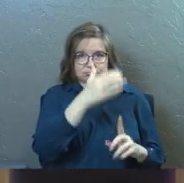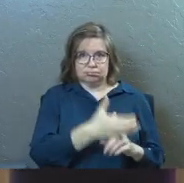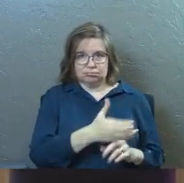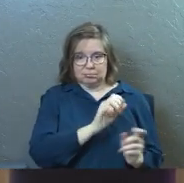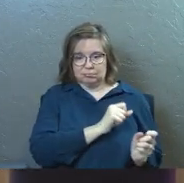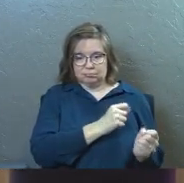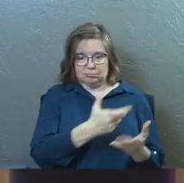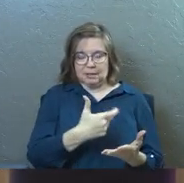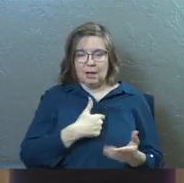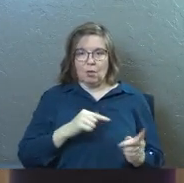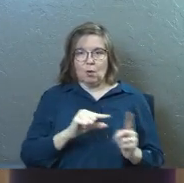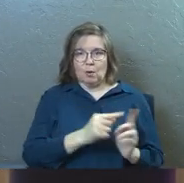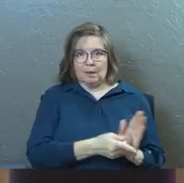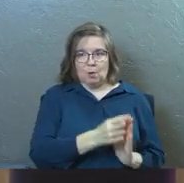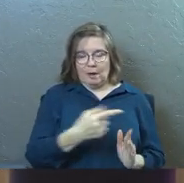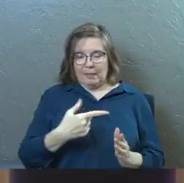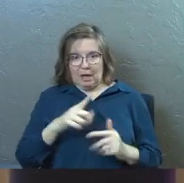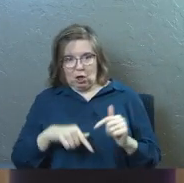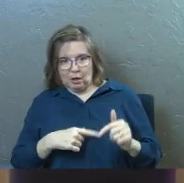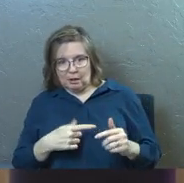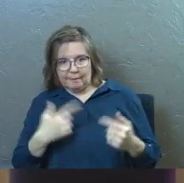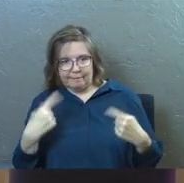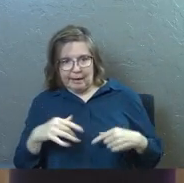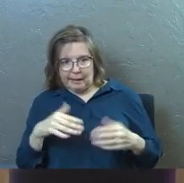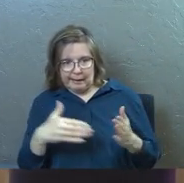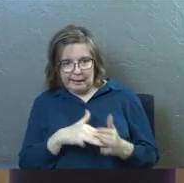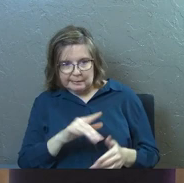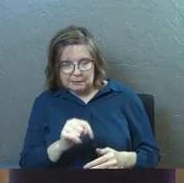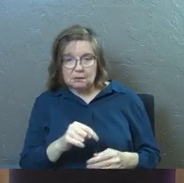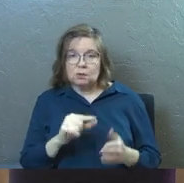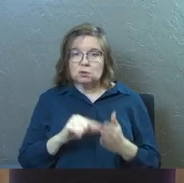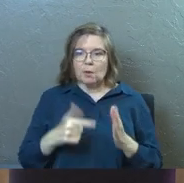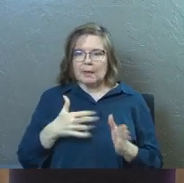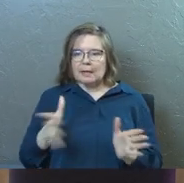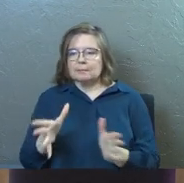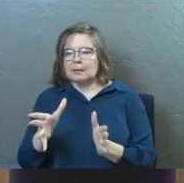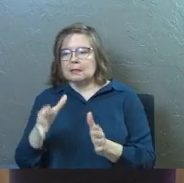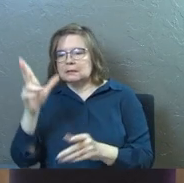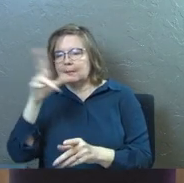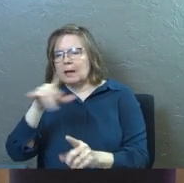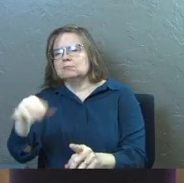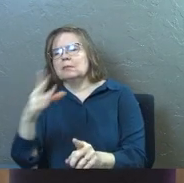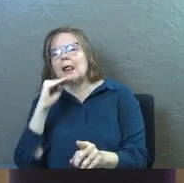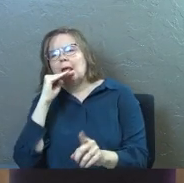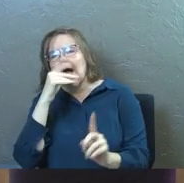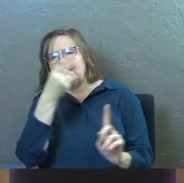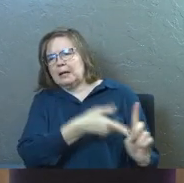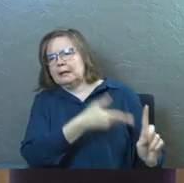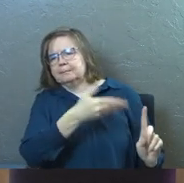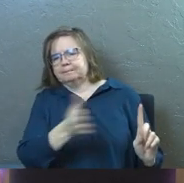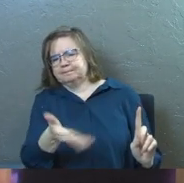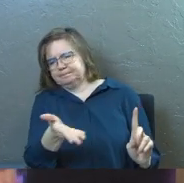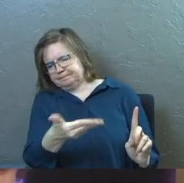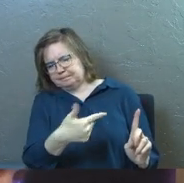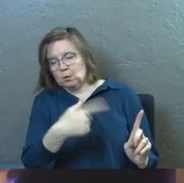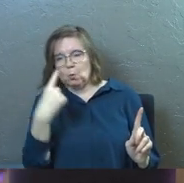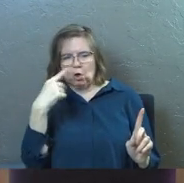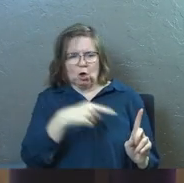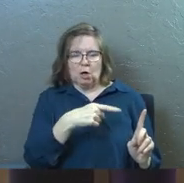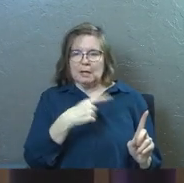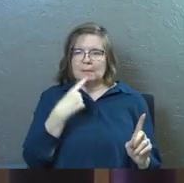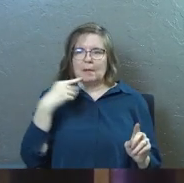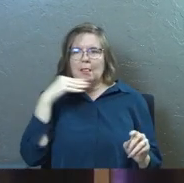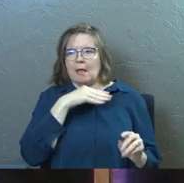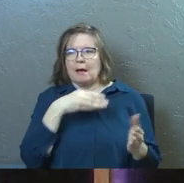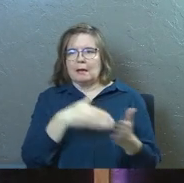words in the moment, and they couldn't stand against it. So verse 11, so they persuaded some men to lie about Stephen, saying, we heard him